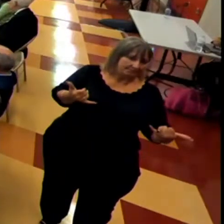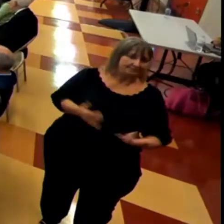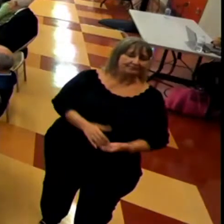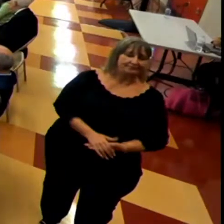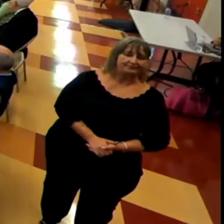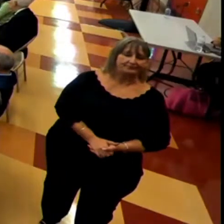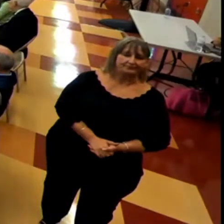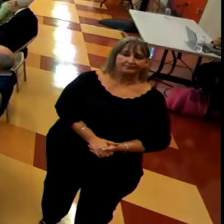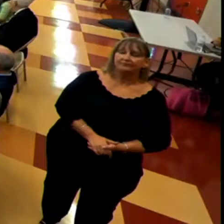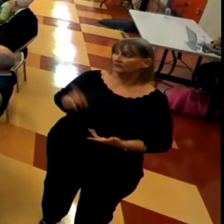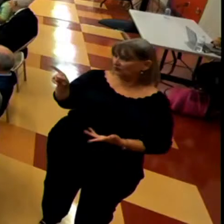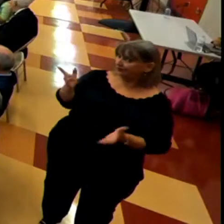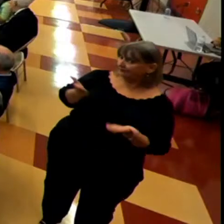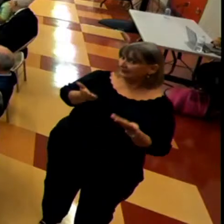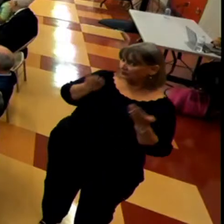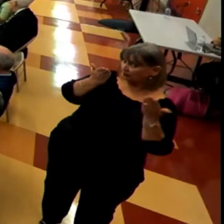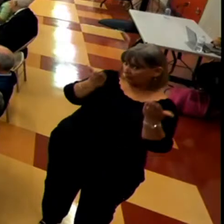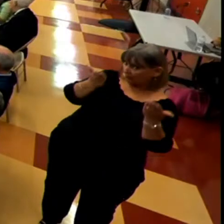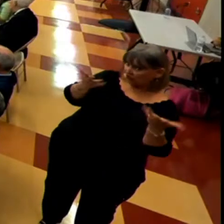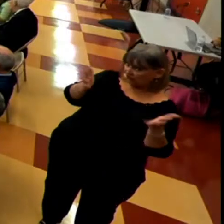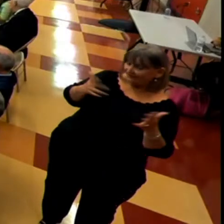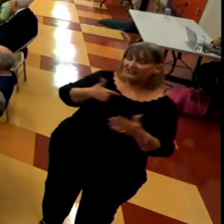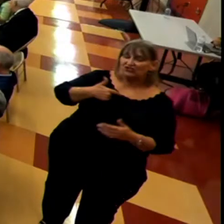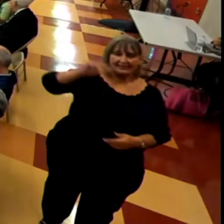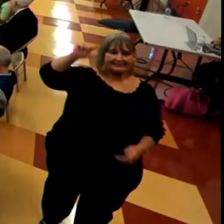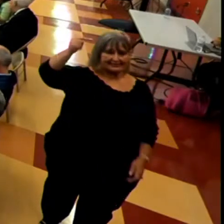You made your motion? I second.